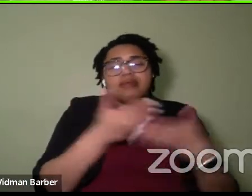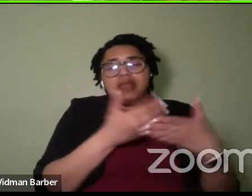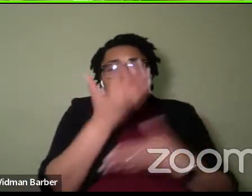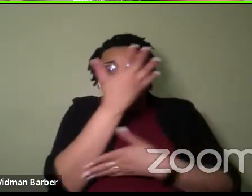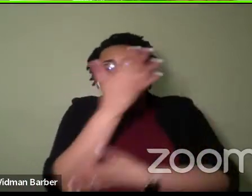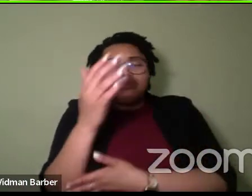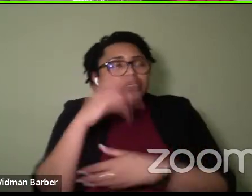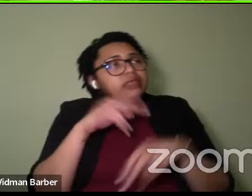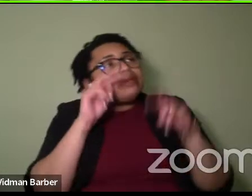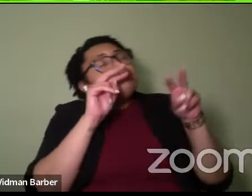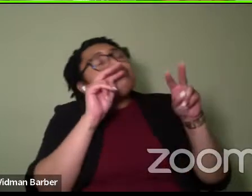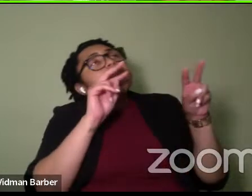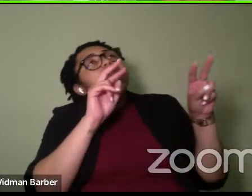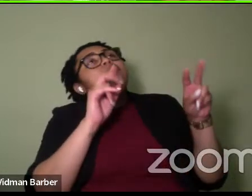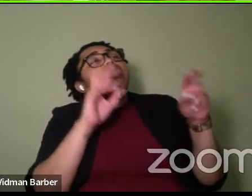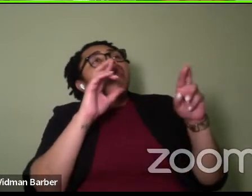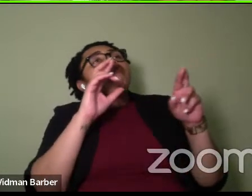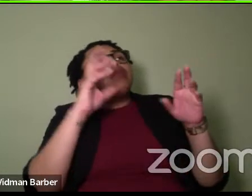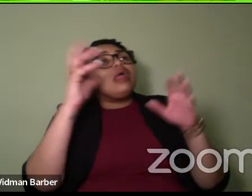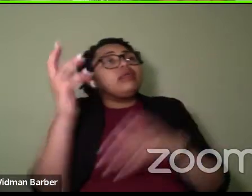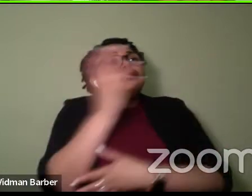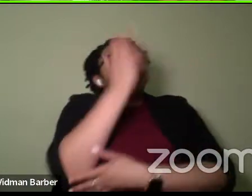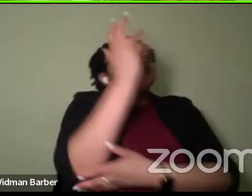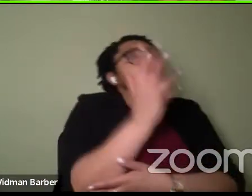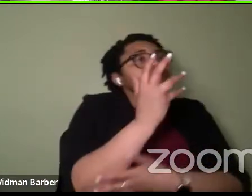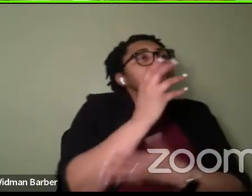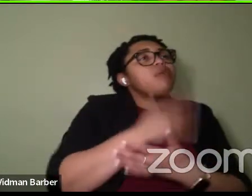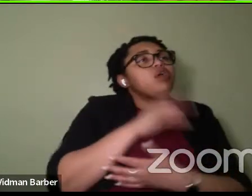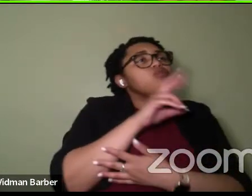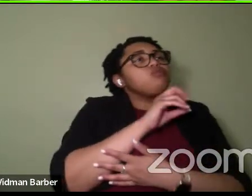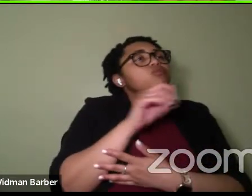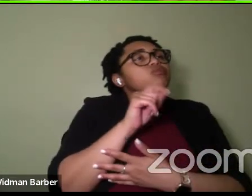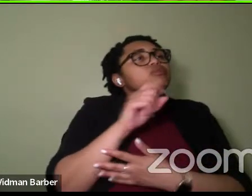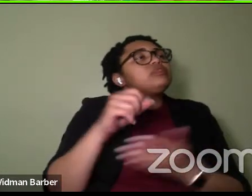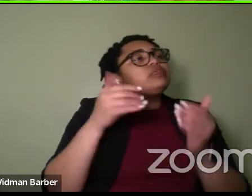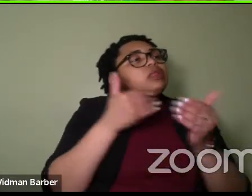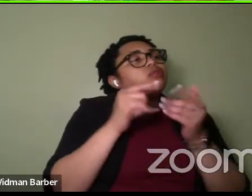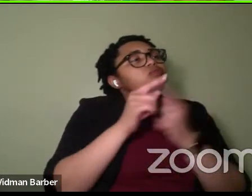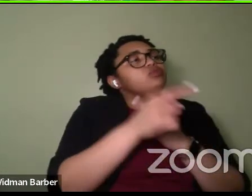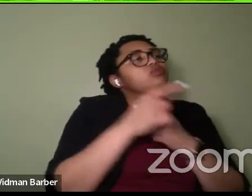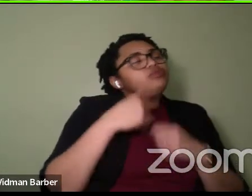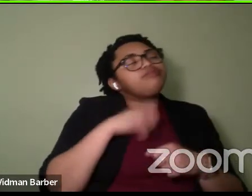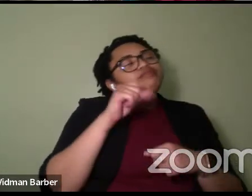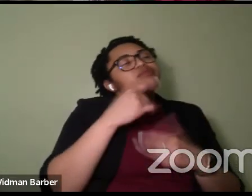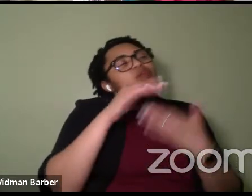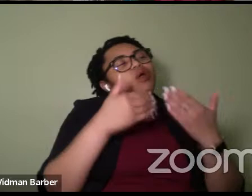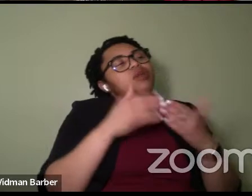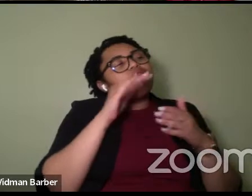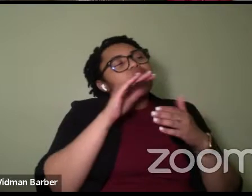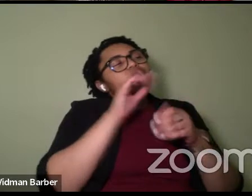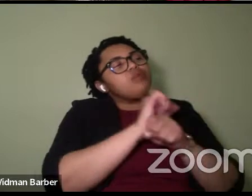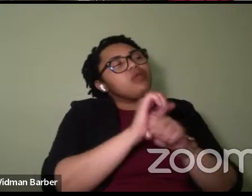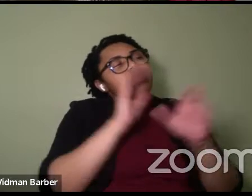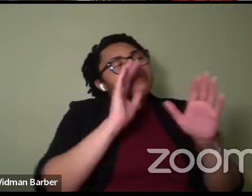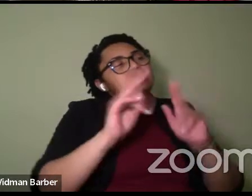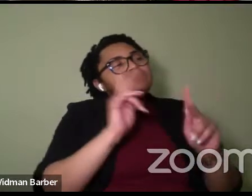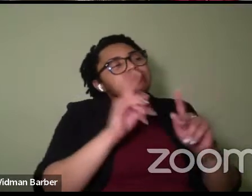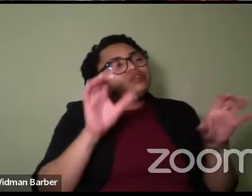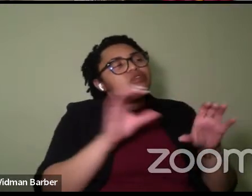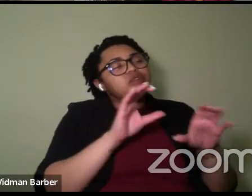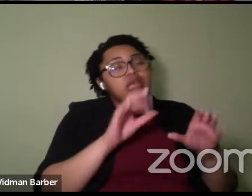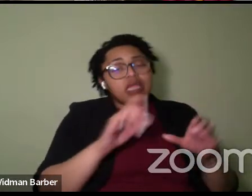hopefully I can plant my roots next to you, especially, with all the amazing work you both have done. So thank you again. Yes, so be sure to follow them